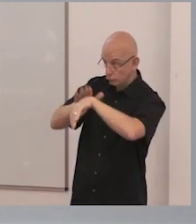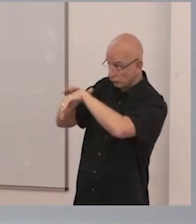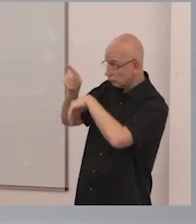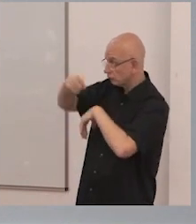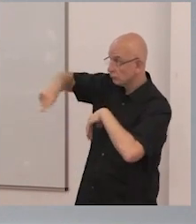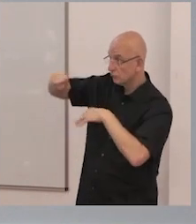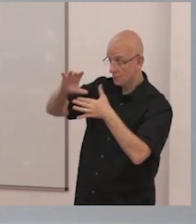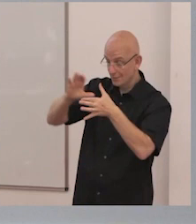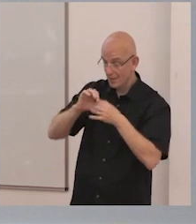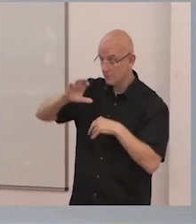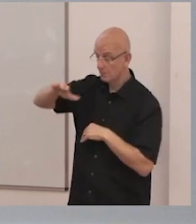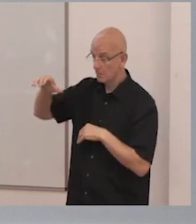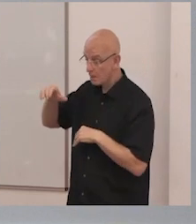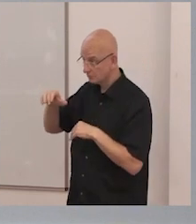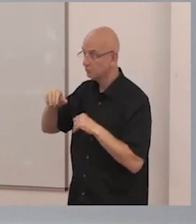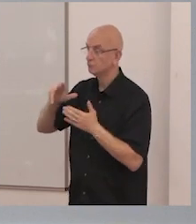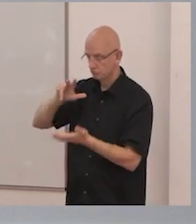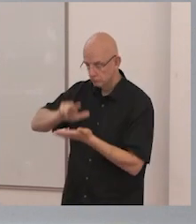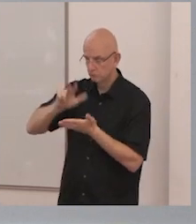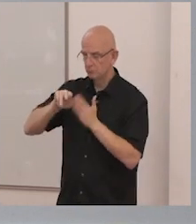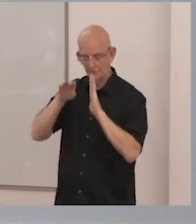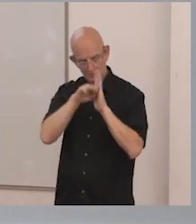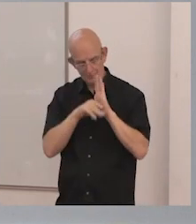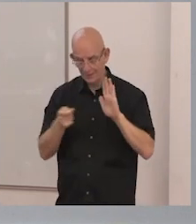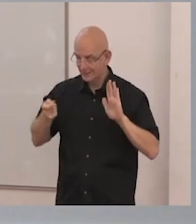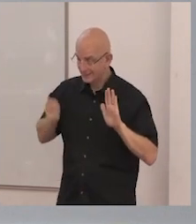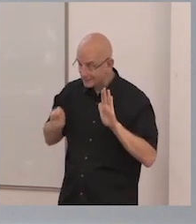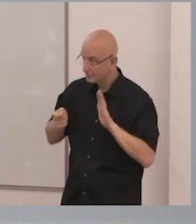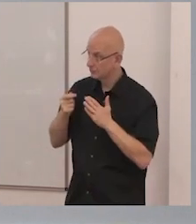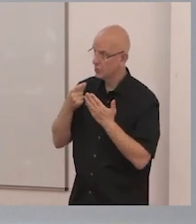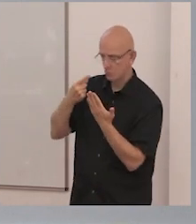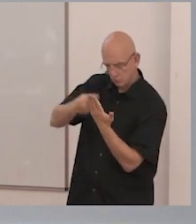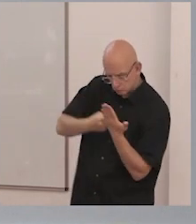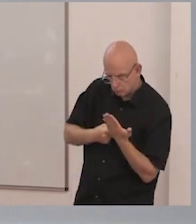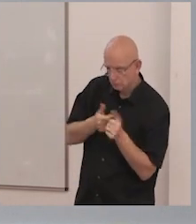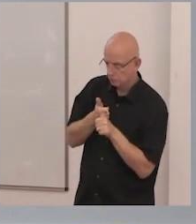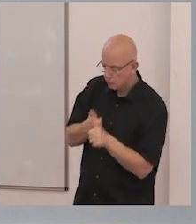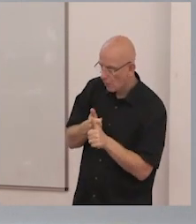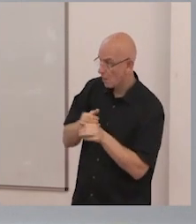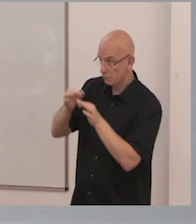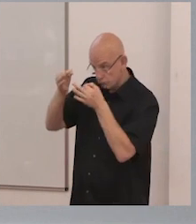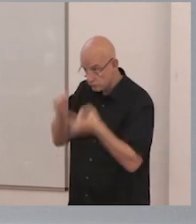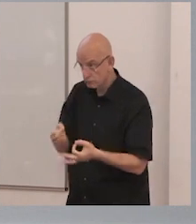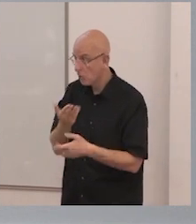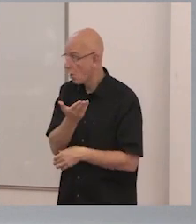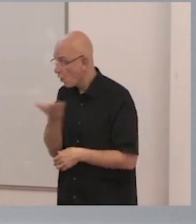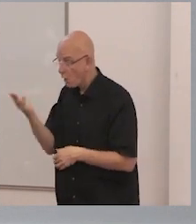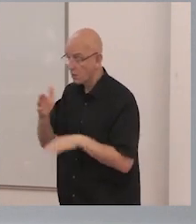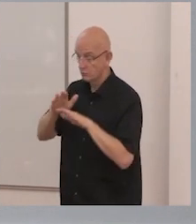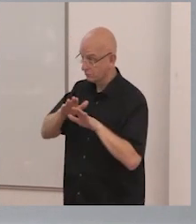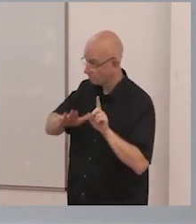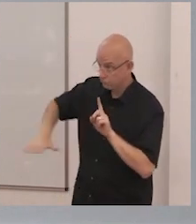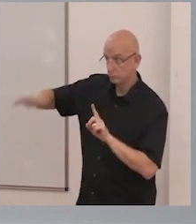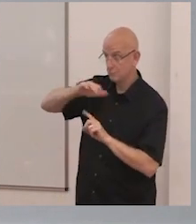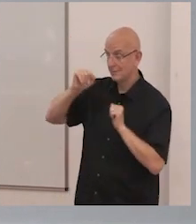everyone understands and respects the will and preferences of children and considers their personal